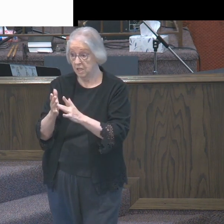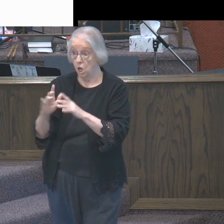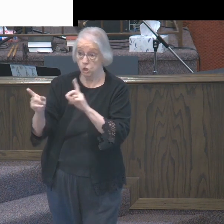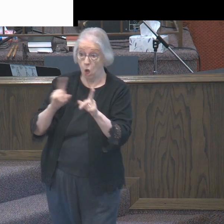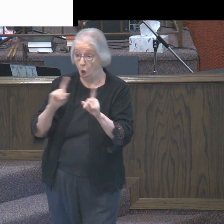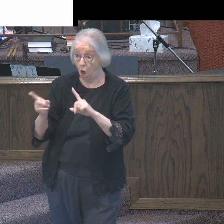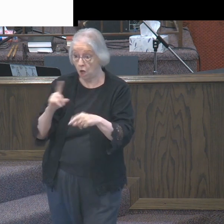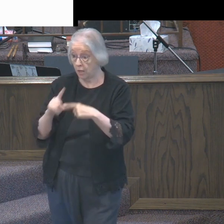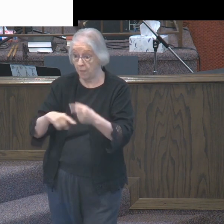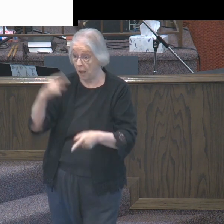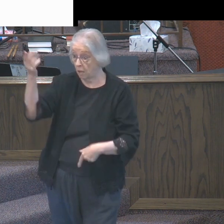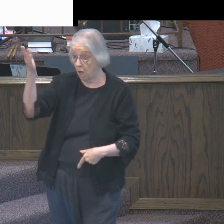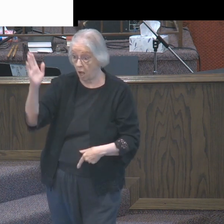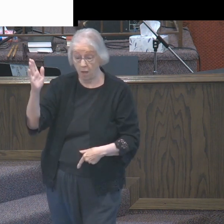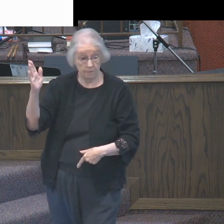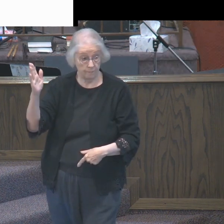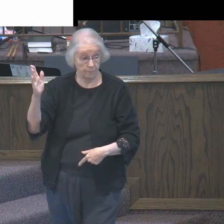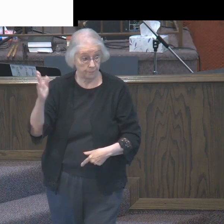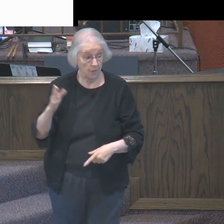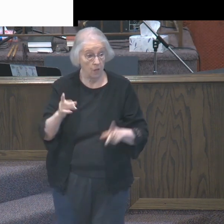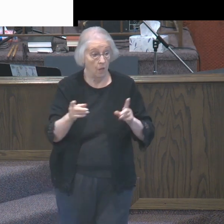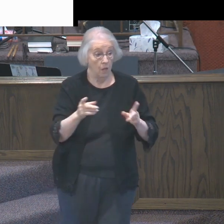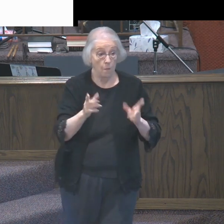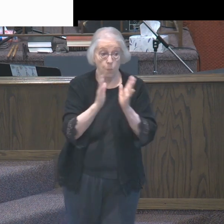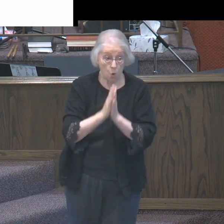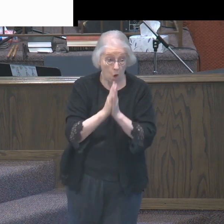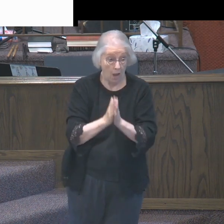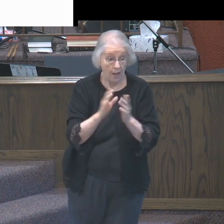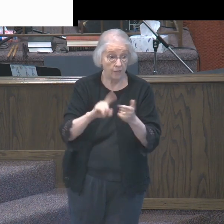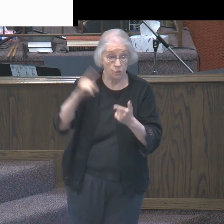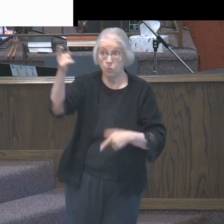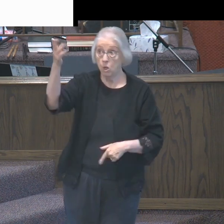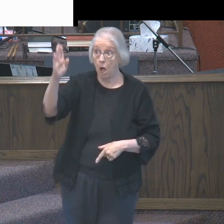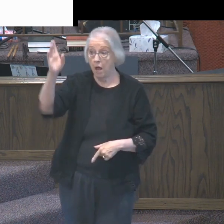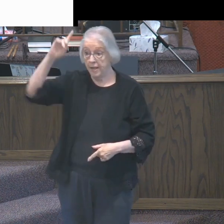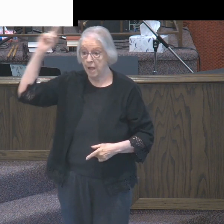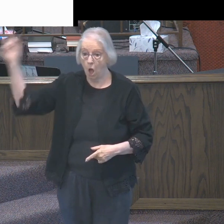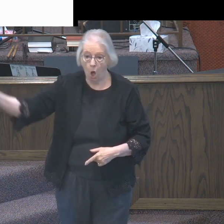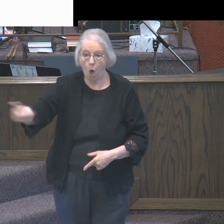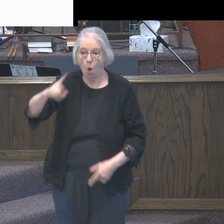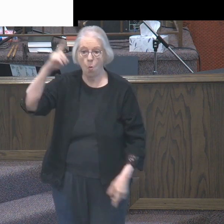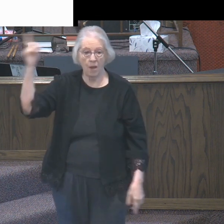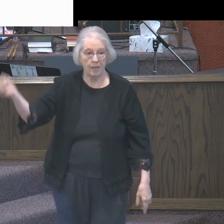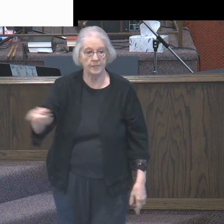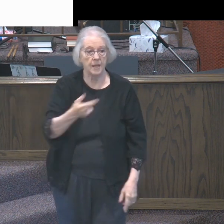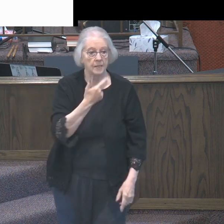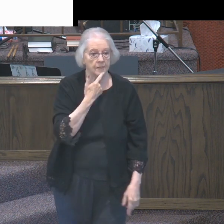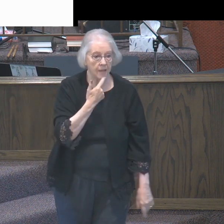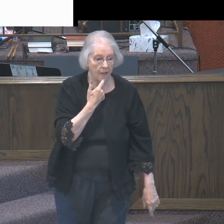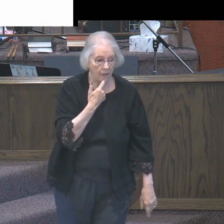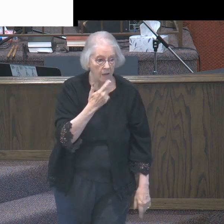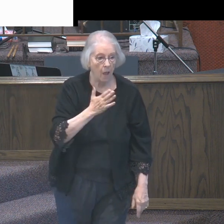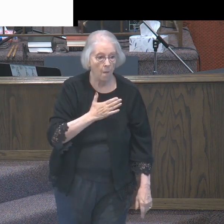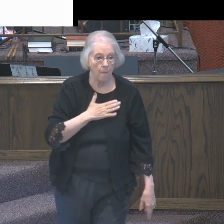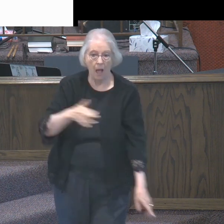First of all, He could. Okay, we get that piece of it, right? He could. But that's not His point. His point is, so can